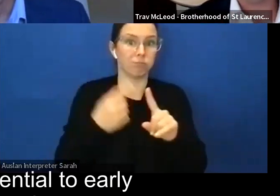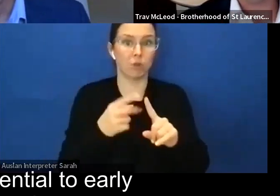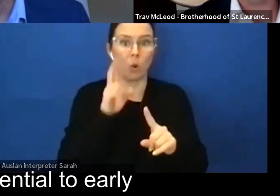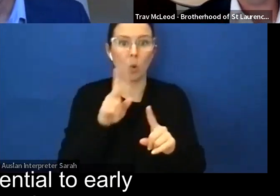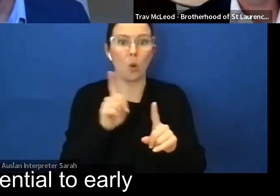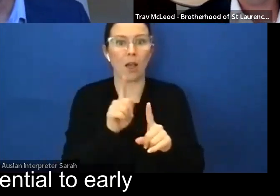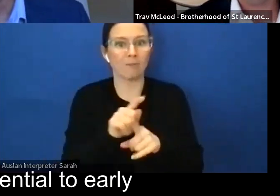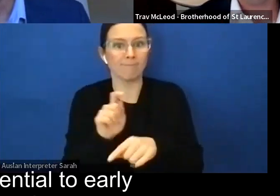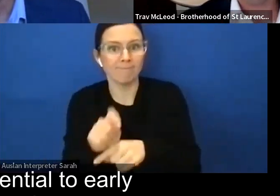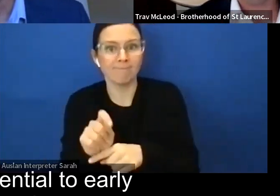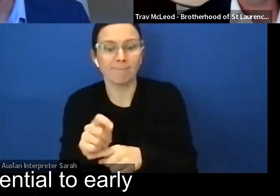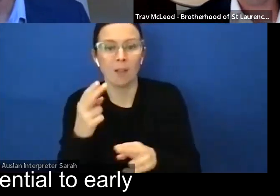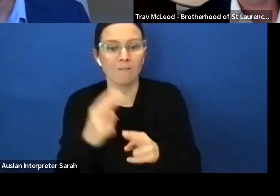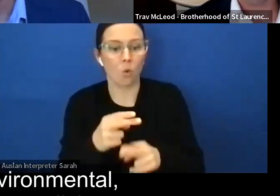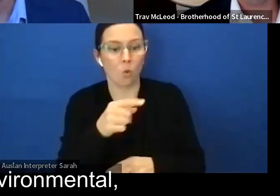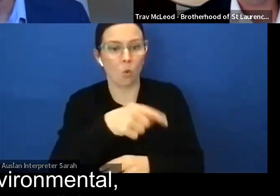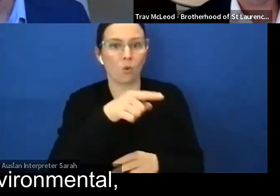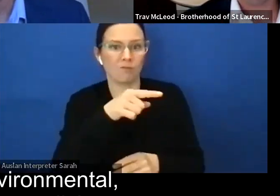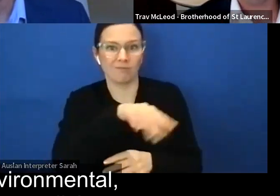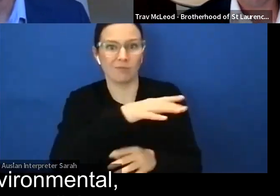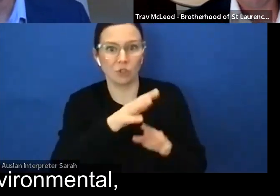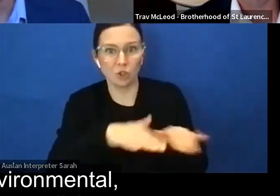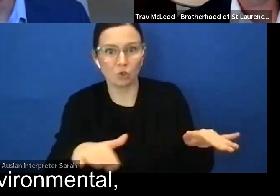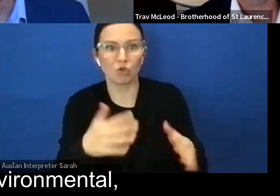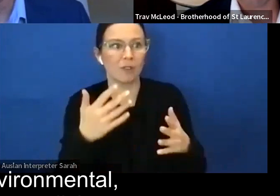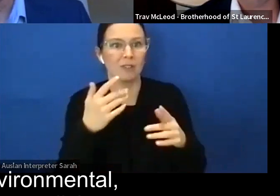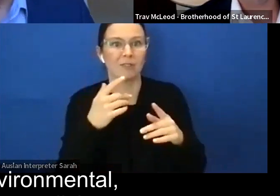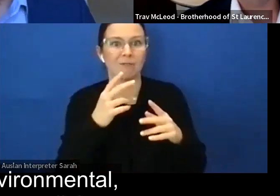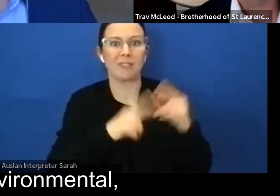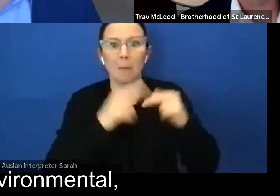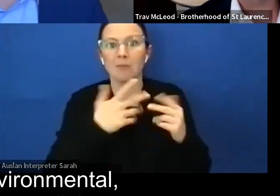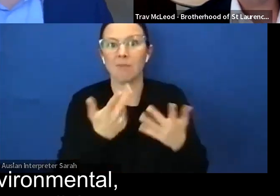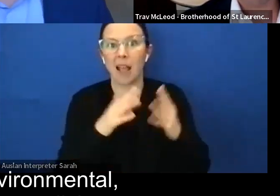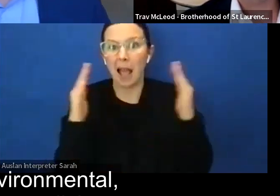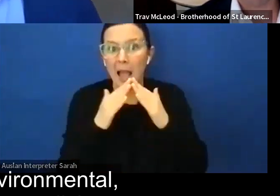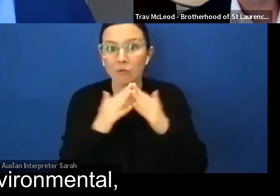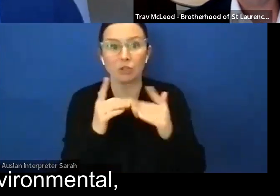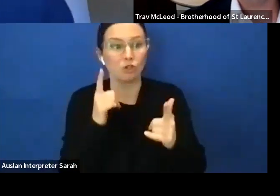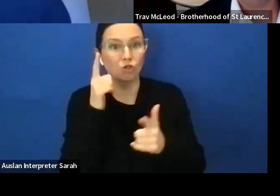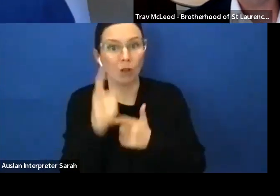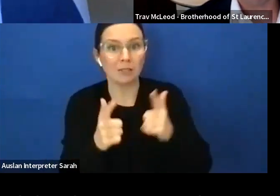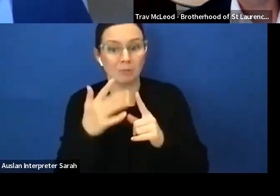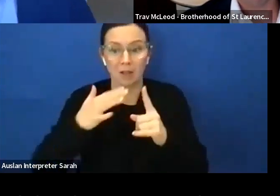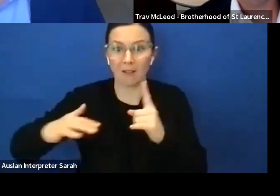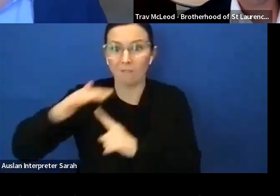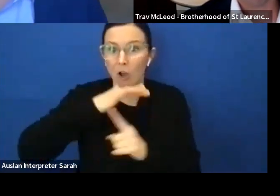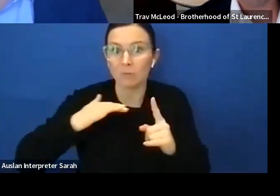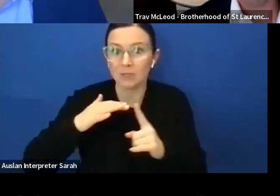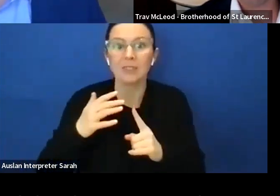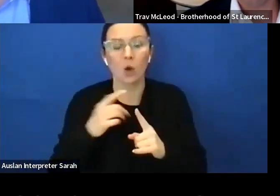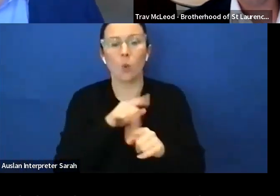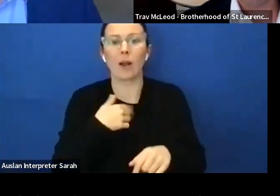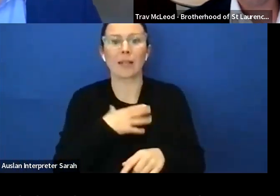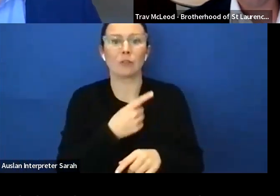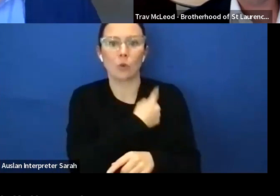inconsequential to early childhood development, housing, environmental, transportation policies, and be committed to a